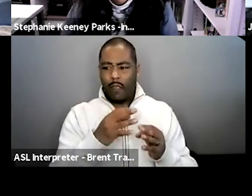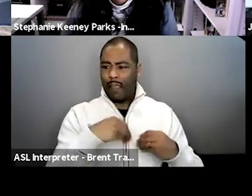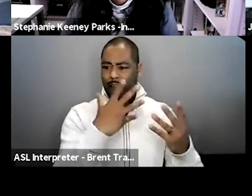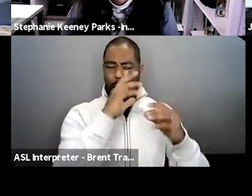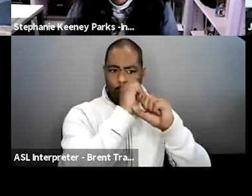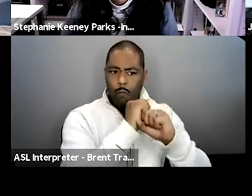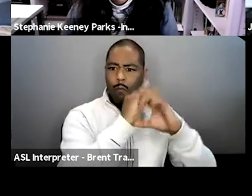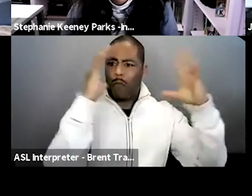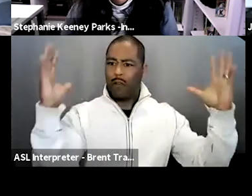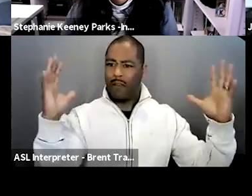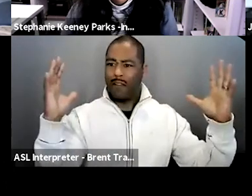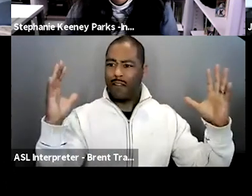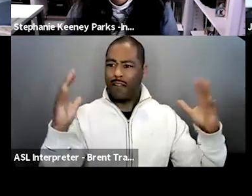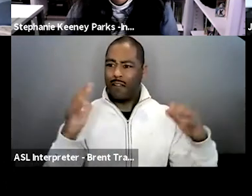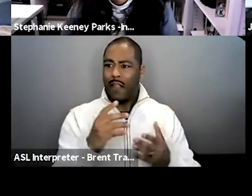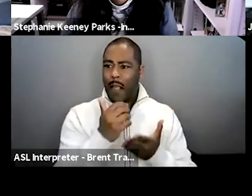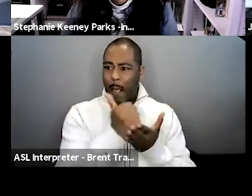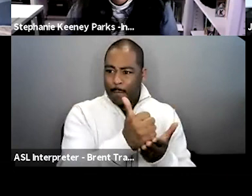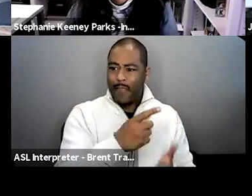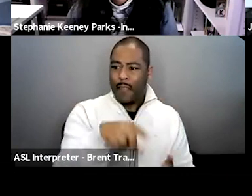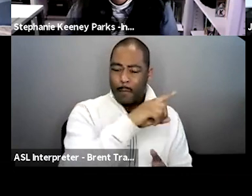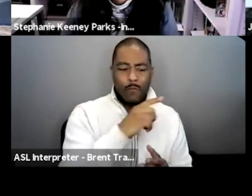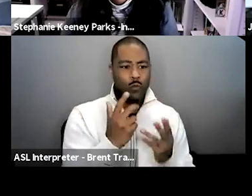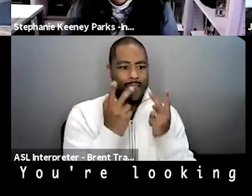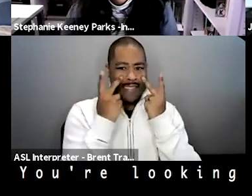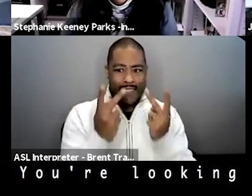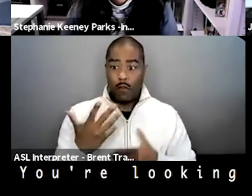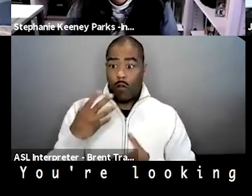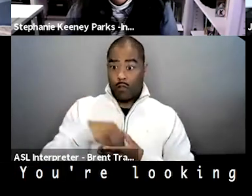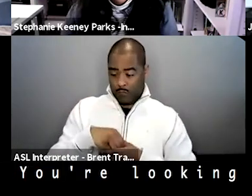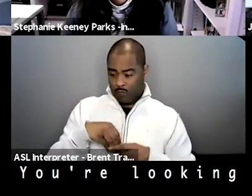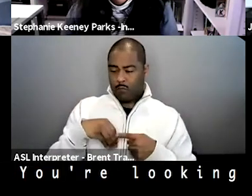to see the depth and the beauty of people with autism.